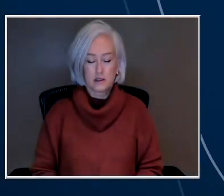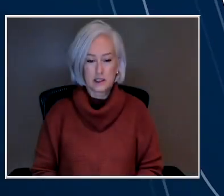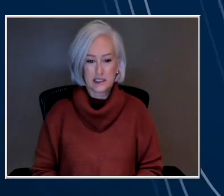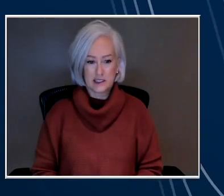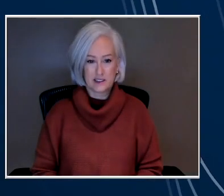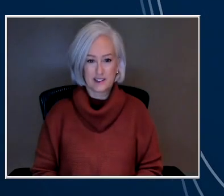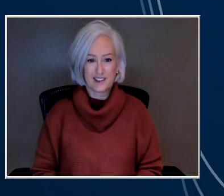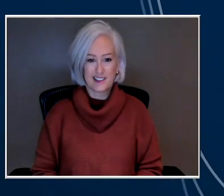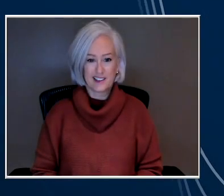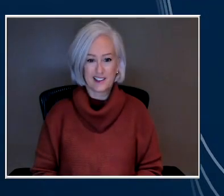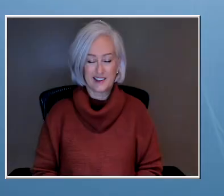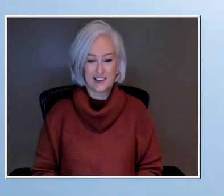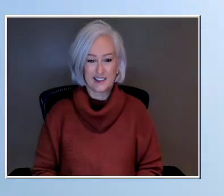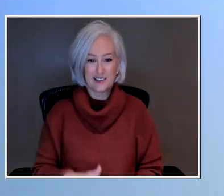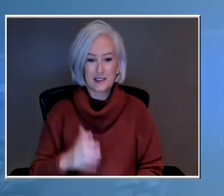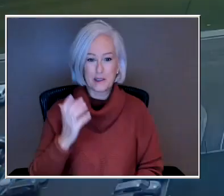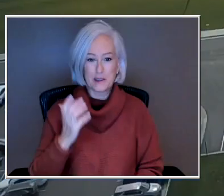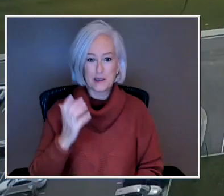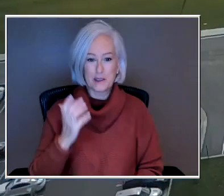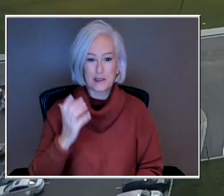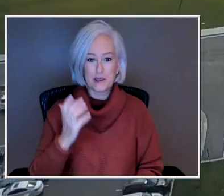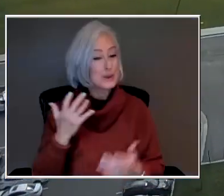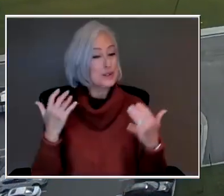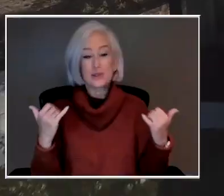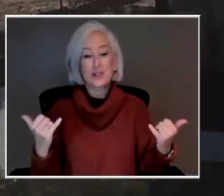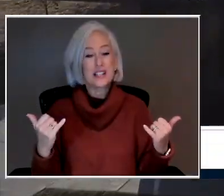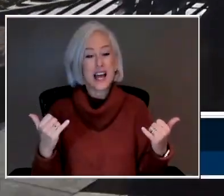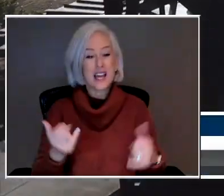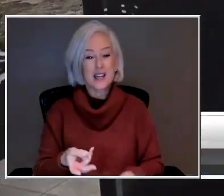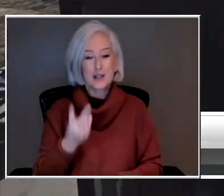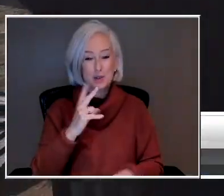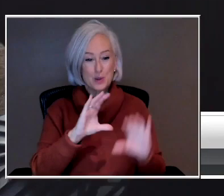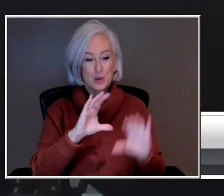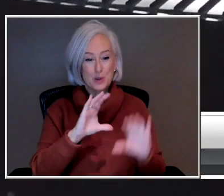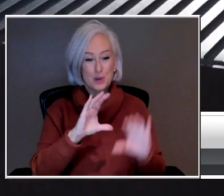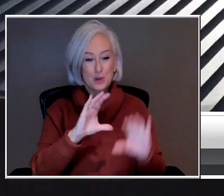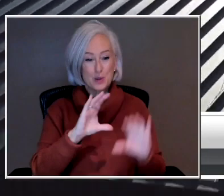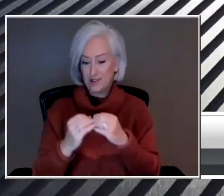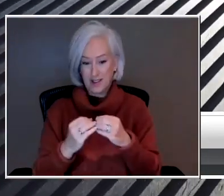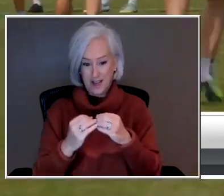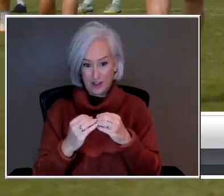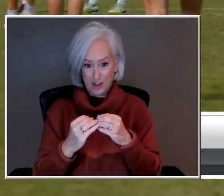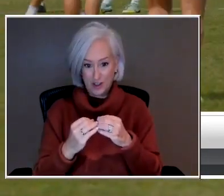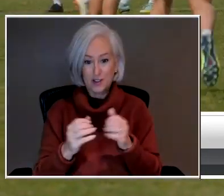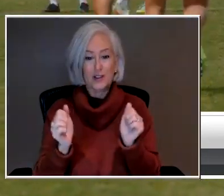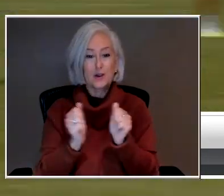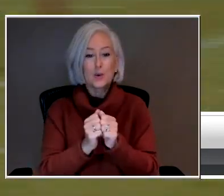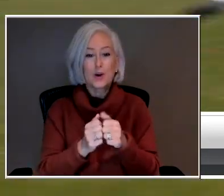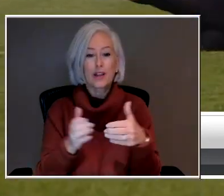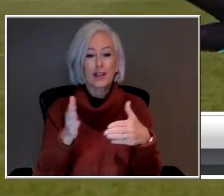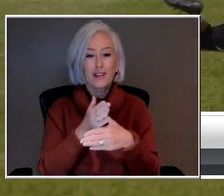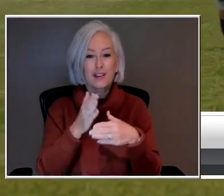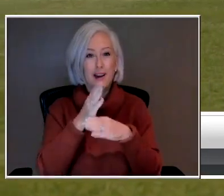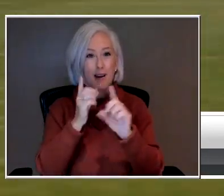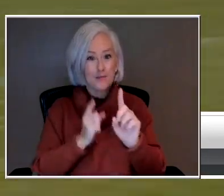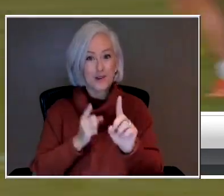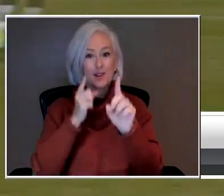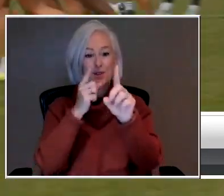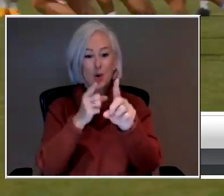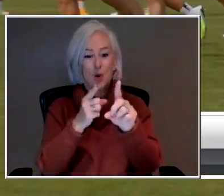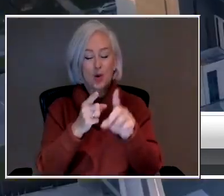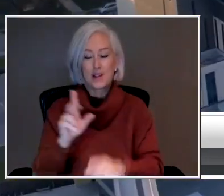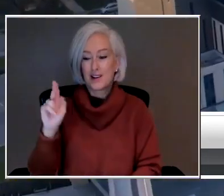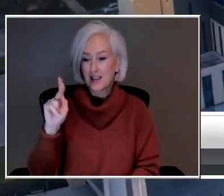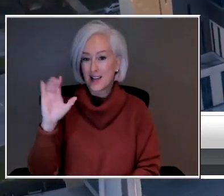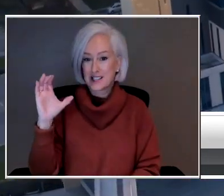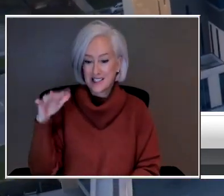Oh my gosh. Coming up today, two organizations with a shared mission and common goals. Kansas City Current and the University of Kansas